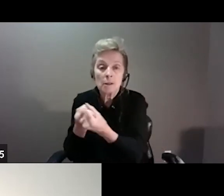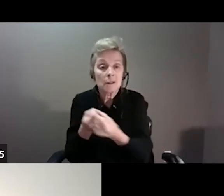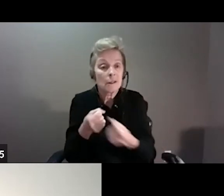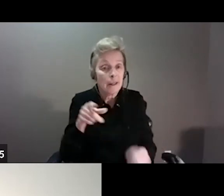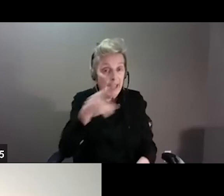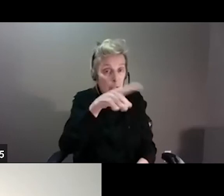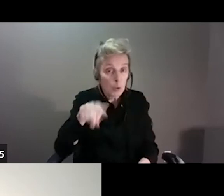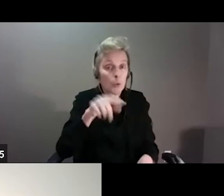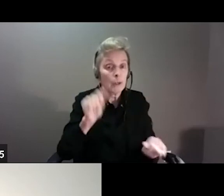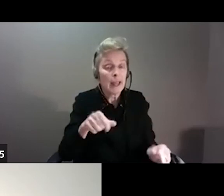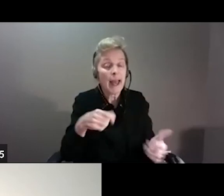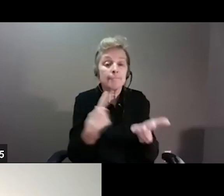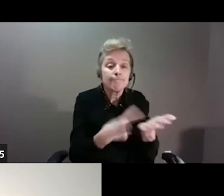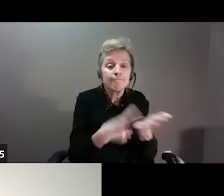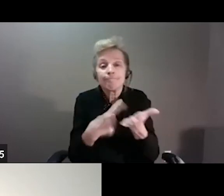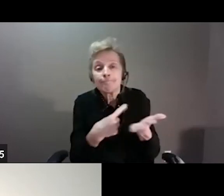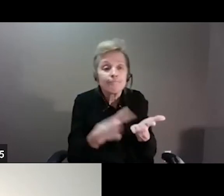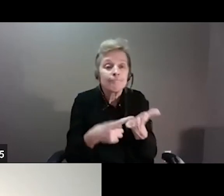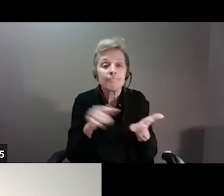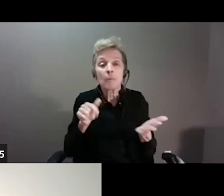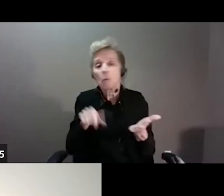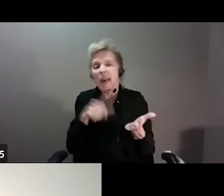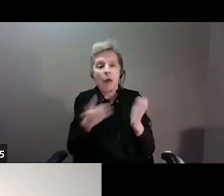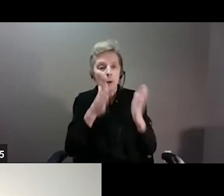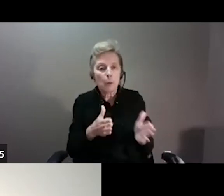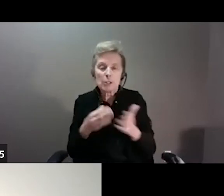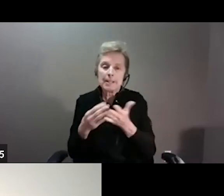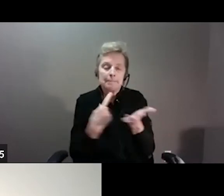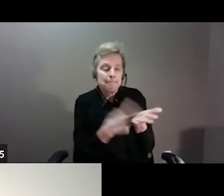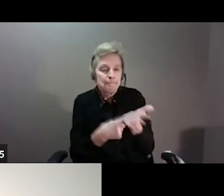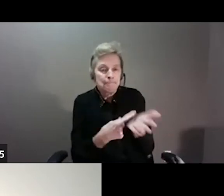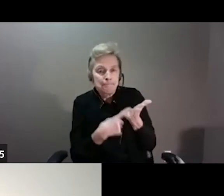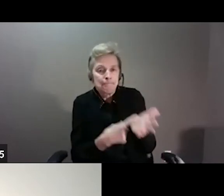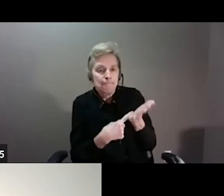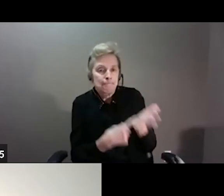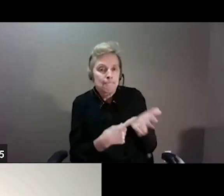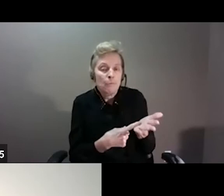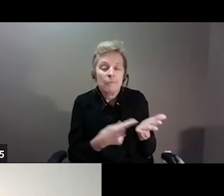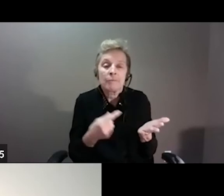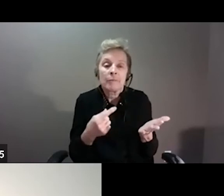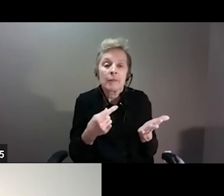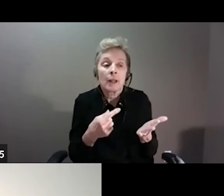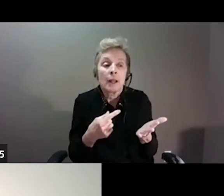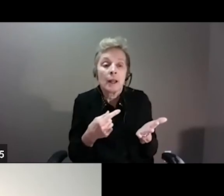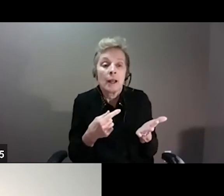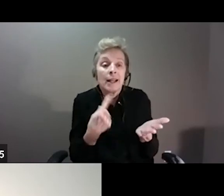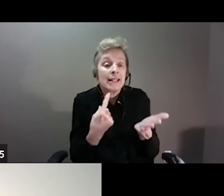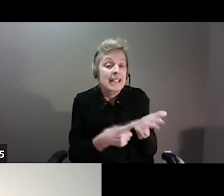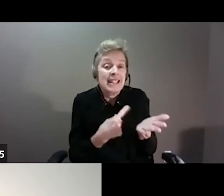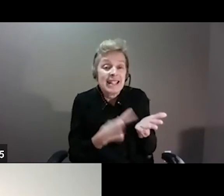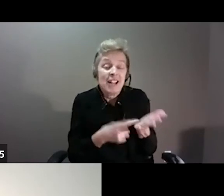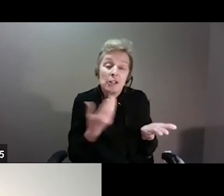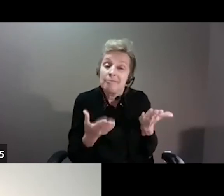conversations like I did with someone else before you get to a point. So I think it's about making sure those discussions never become easier, but